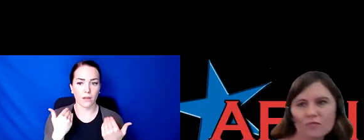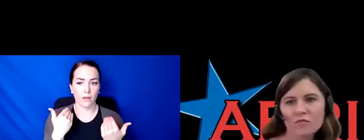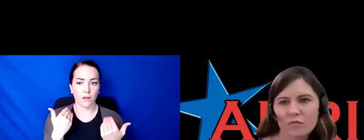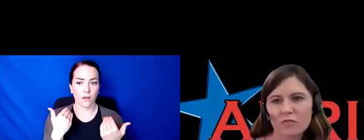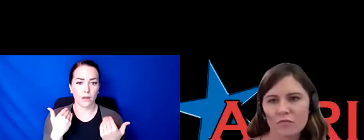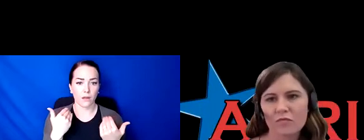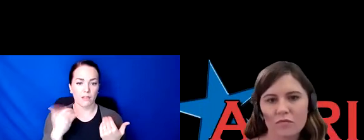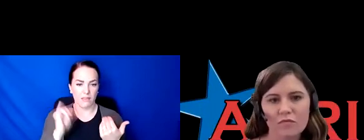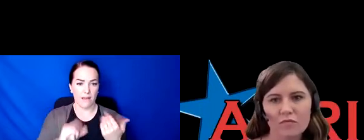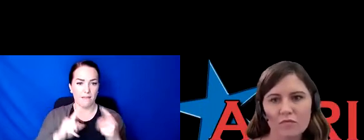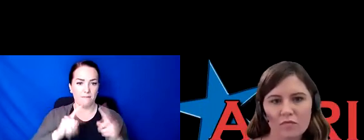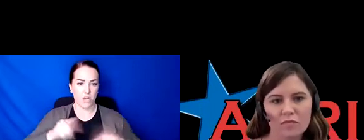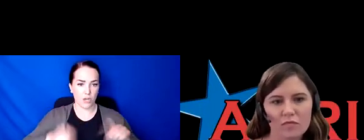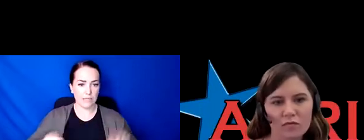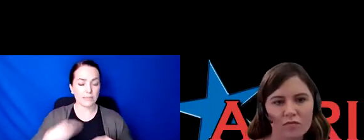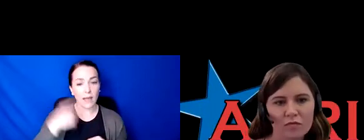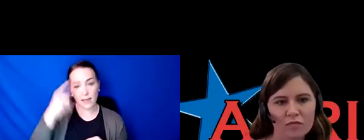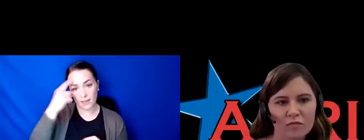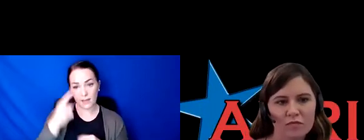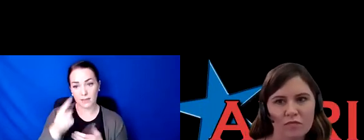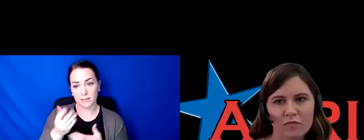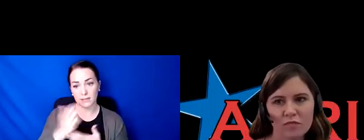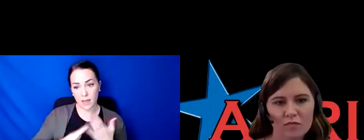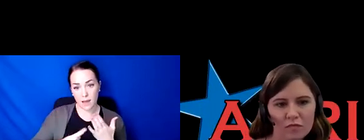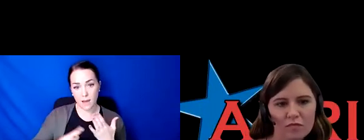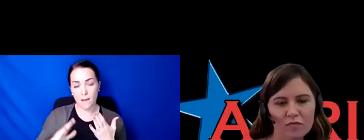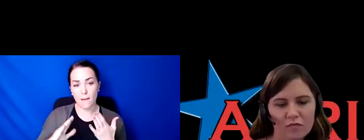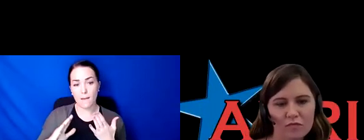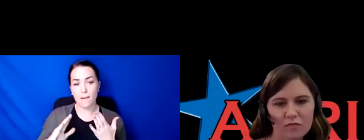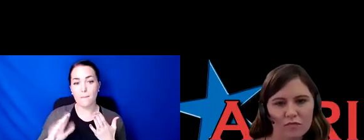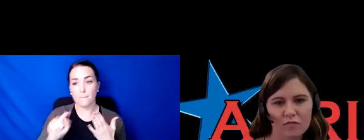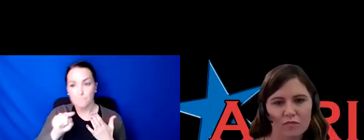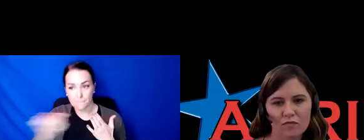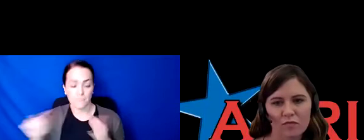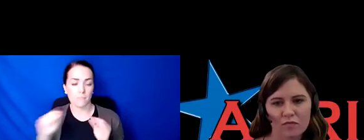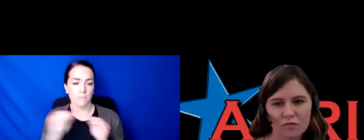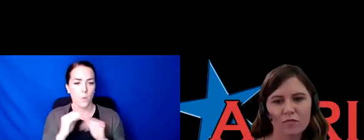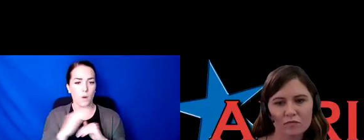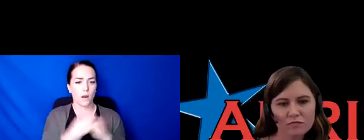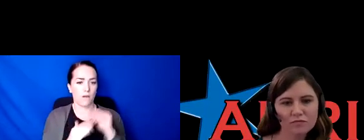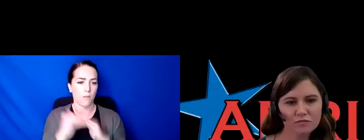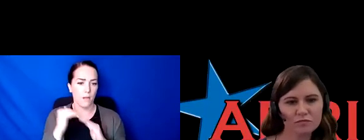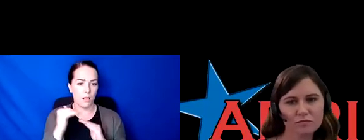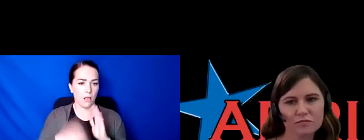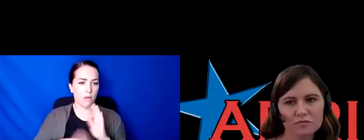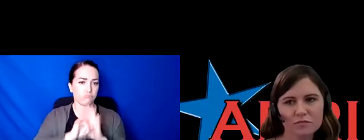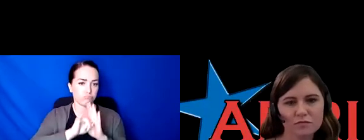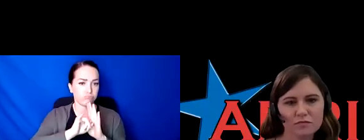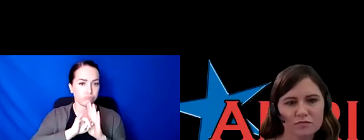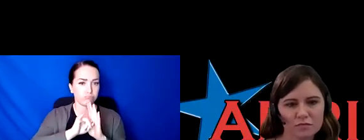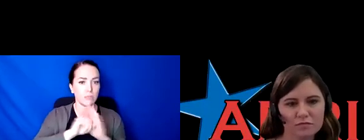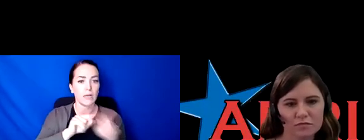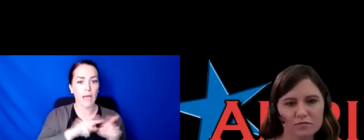varies. I think that some of them are more comfortable identifying themselves as a person